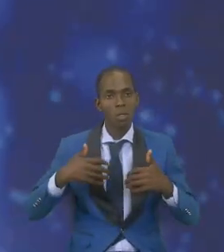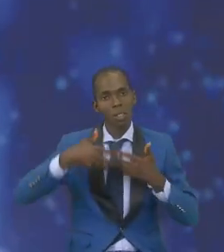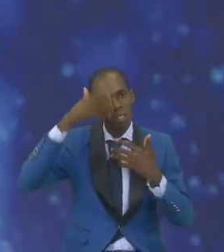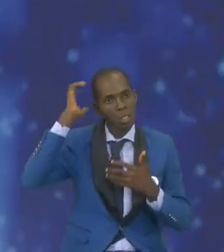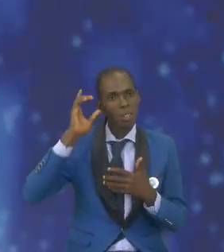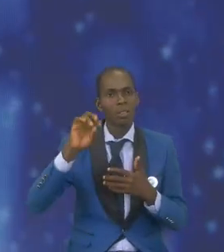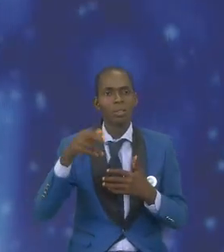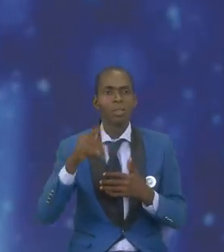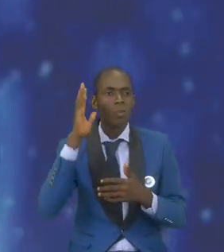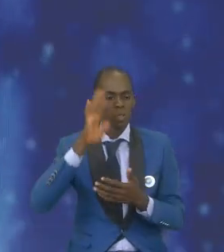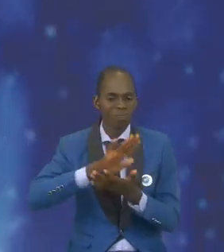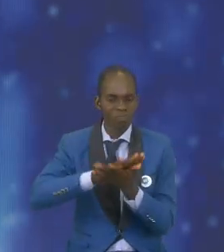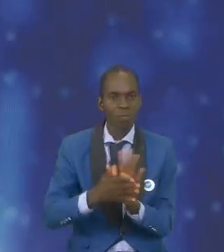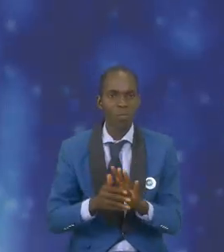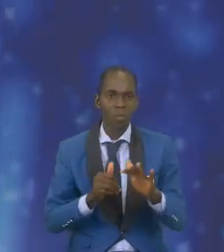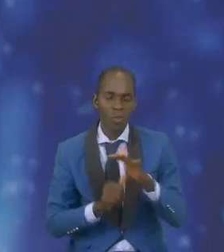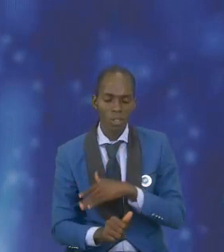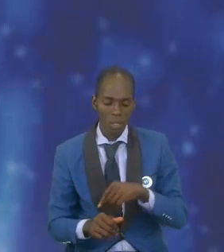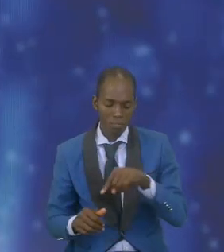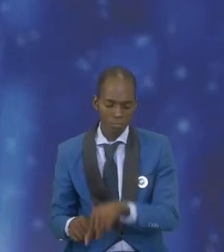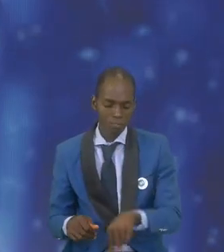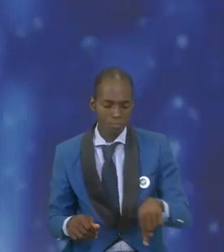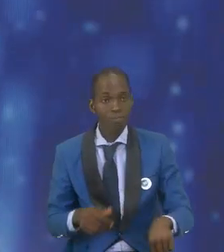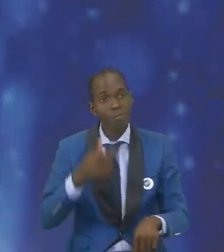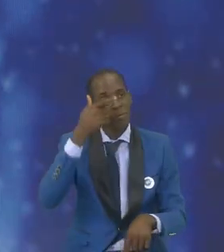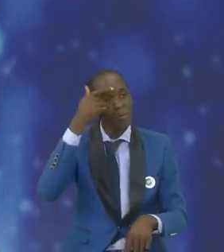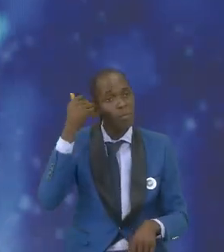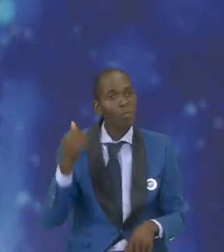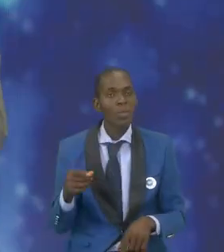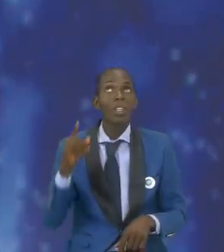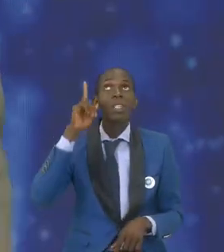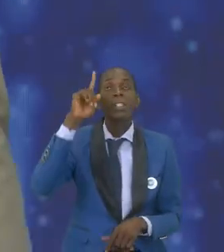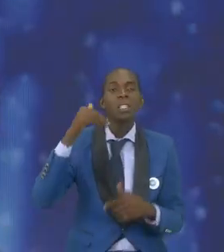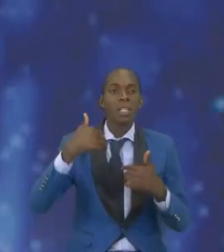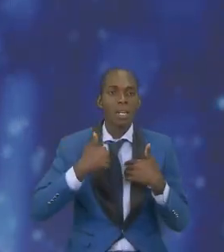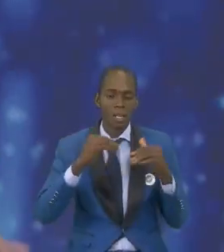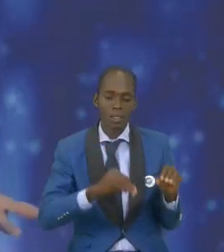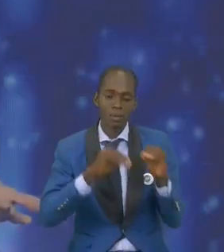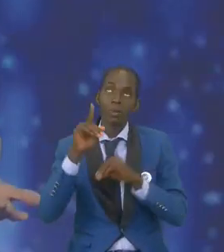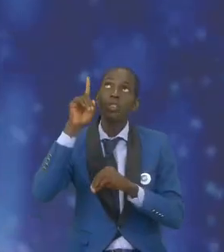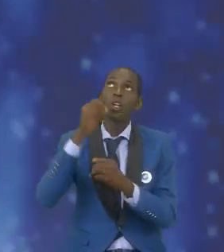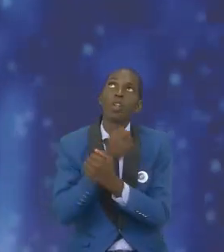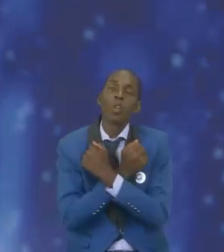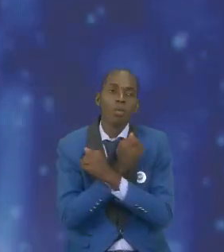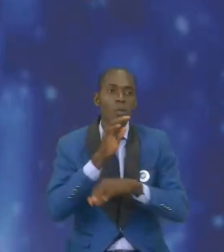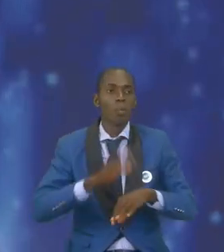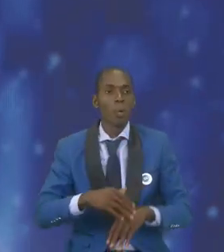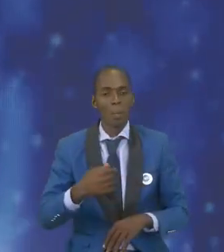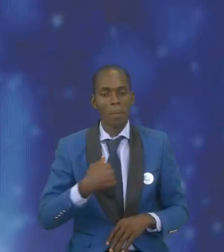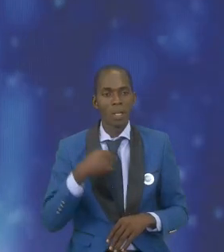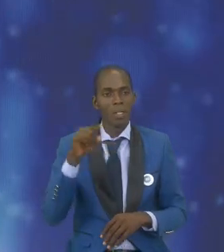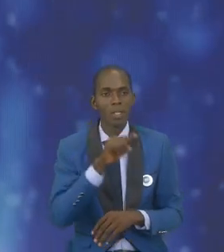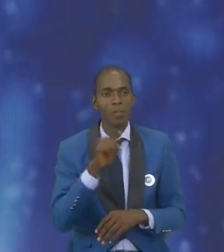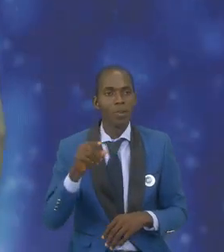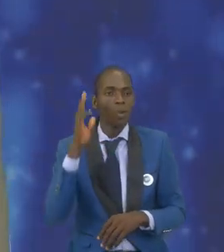Look at verse 14, because he has set his love upon me, therefore will I